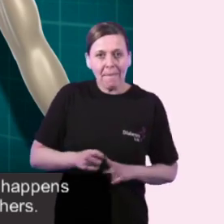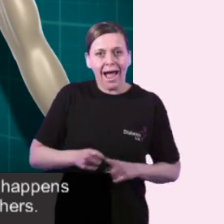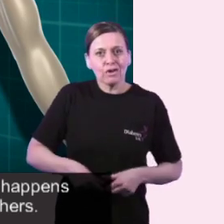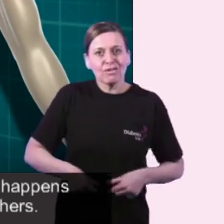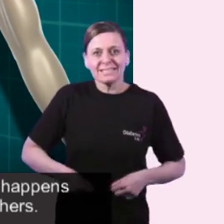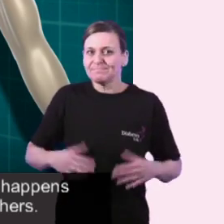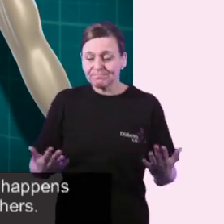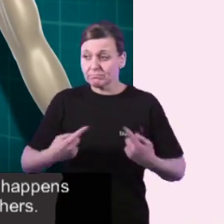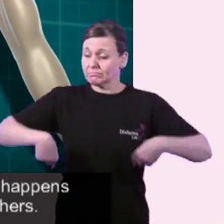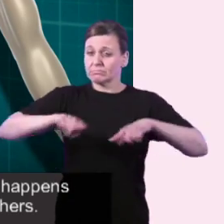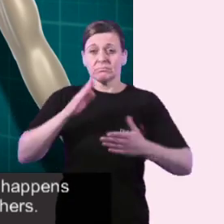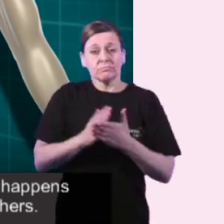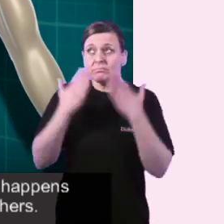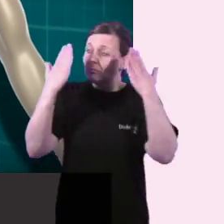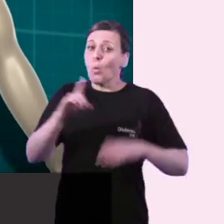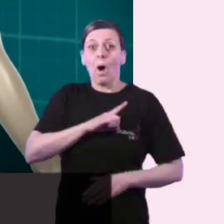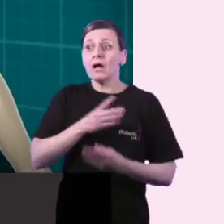in some people and not in others.